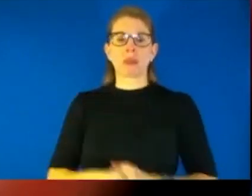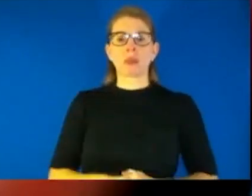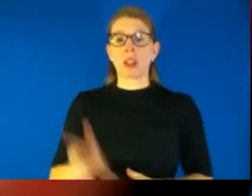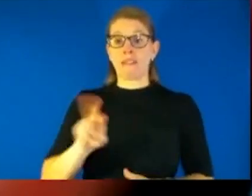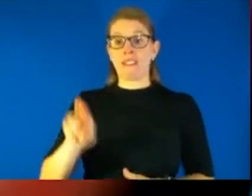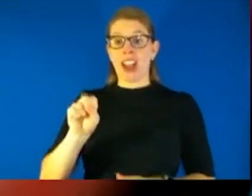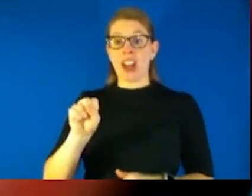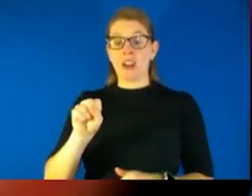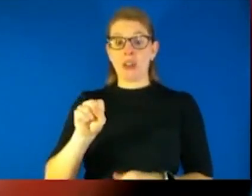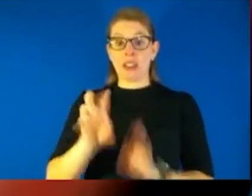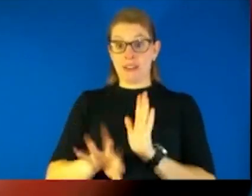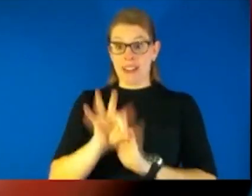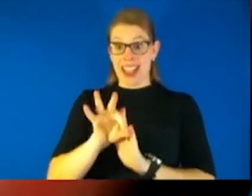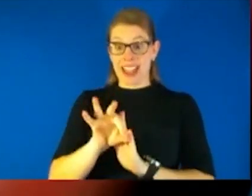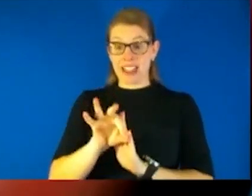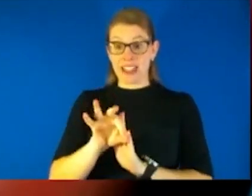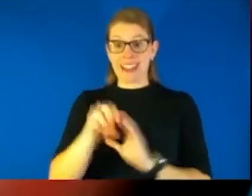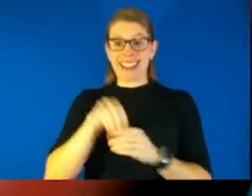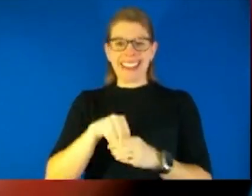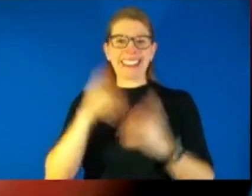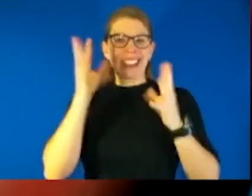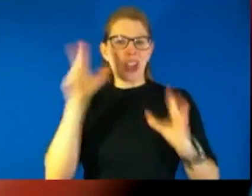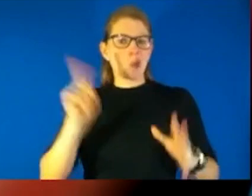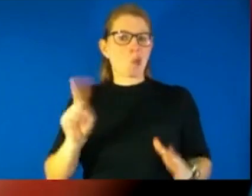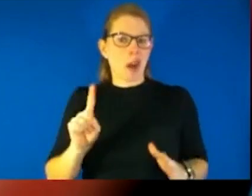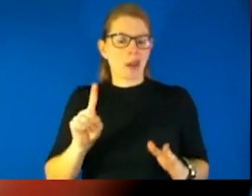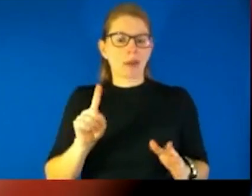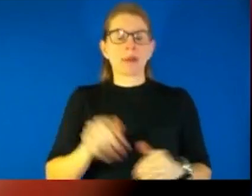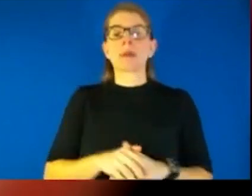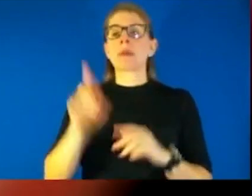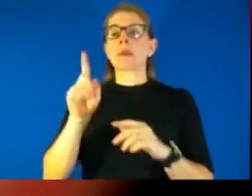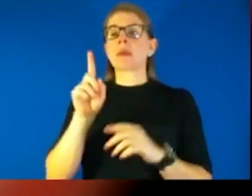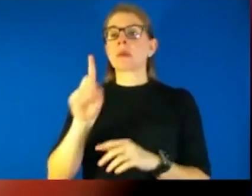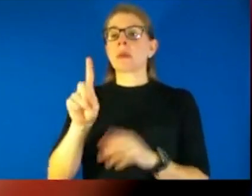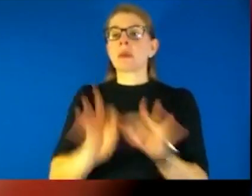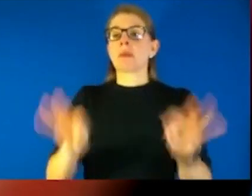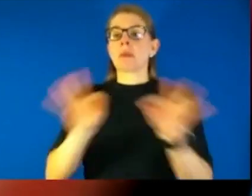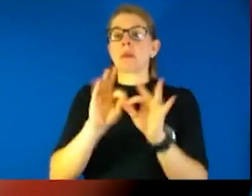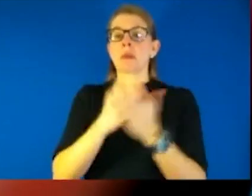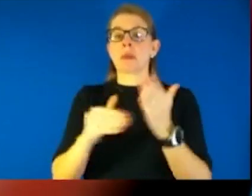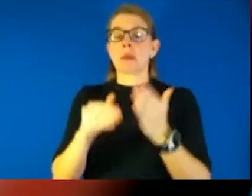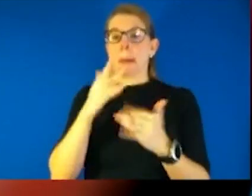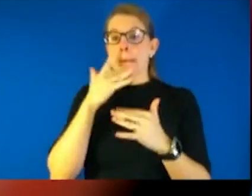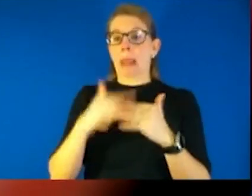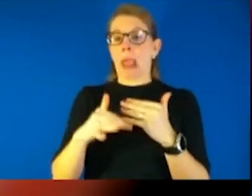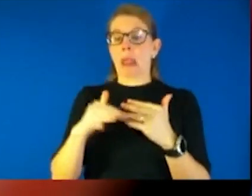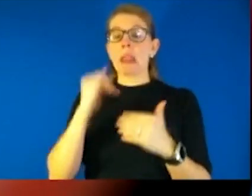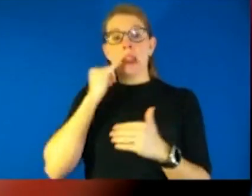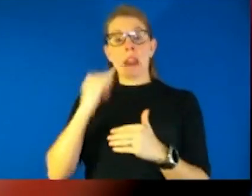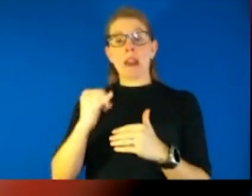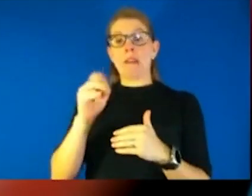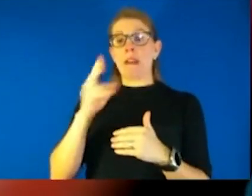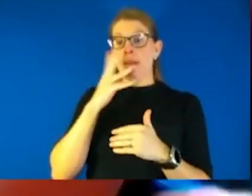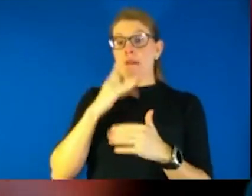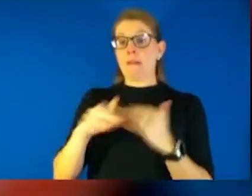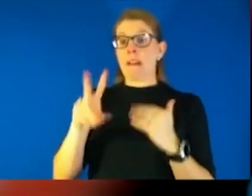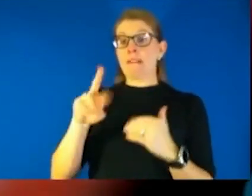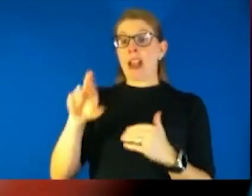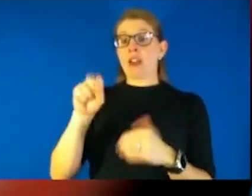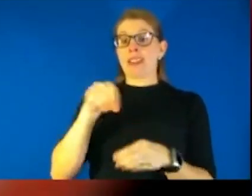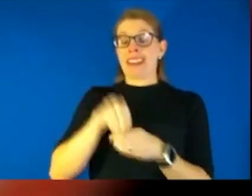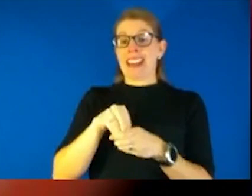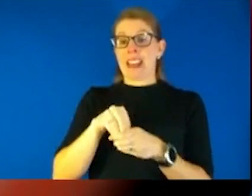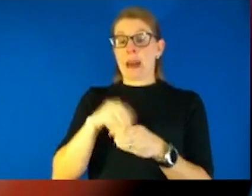could be present in deer. And one important compartment is obviously the blood. If the virus is in the blood, it will be